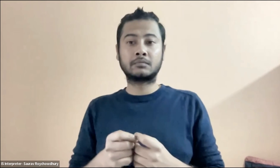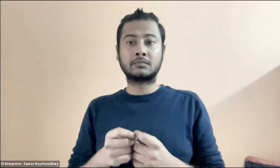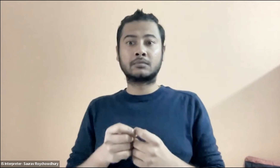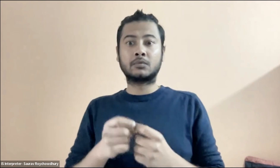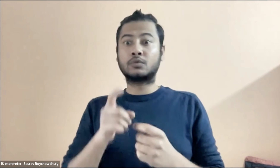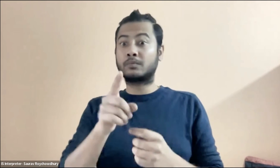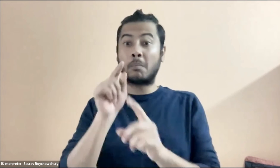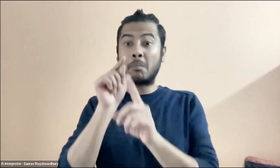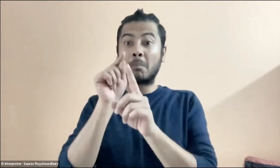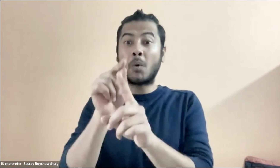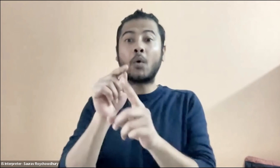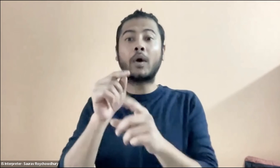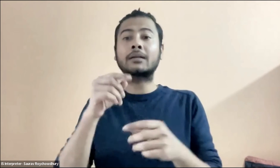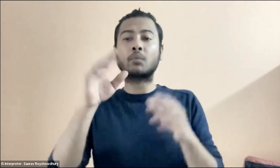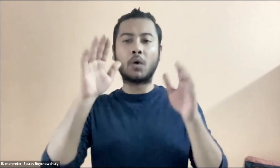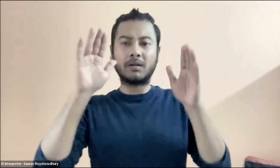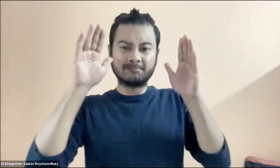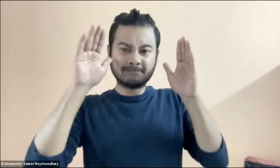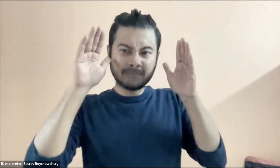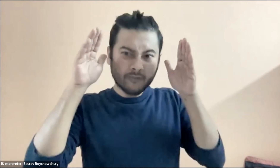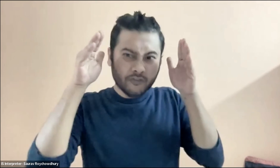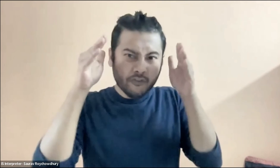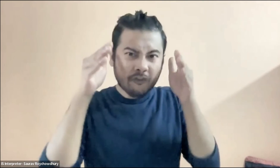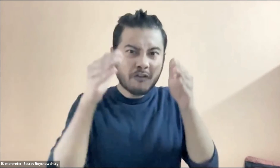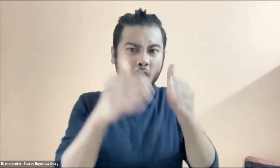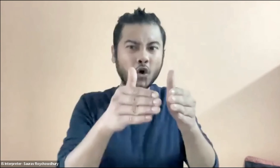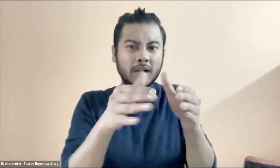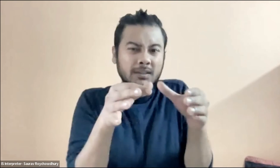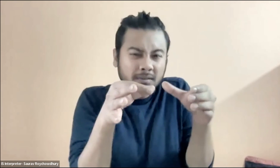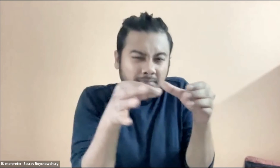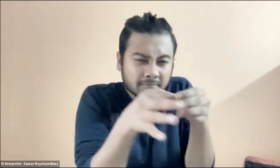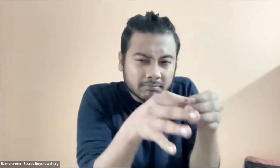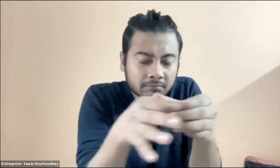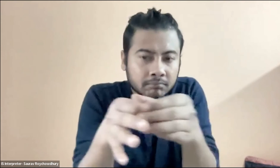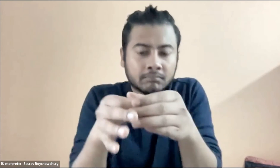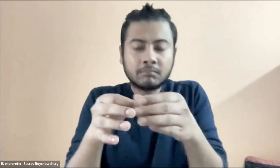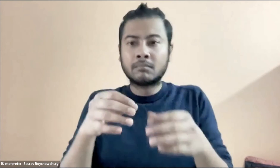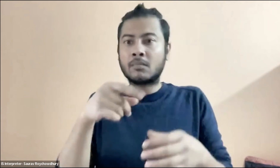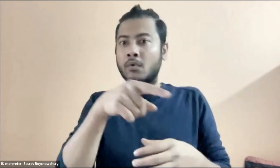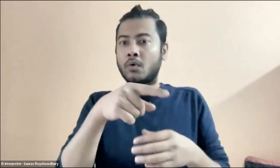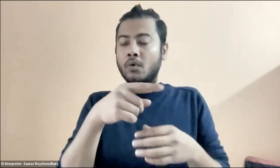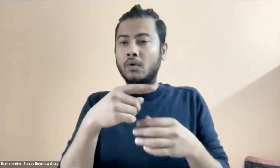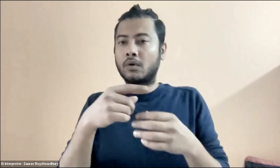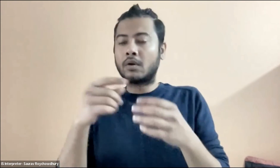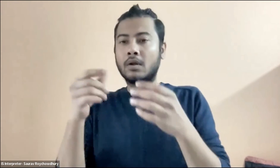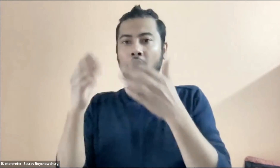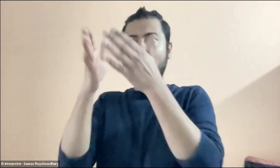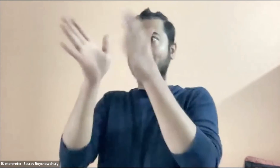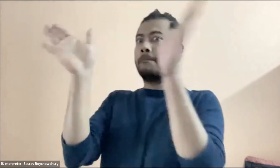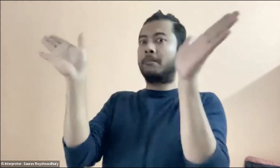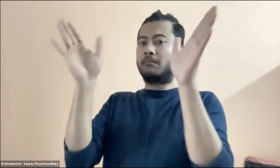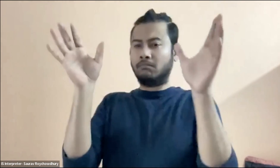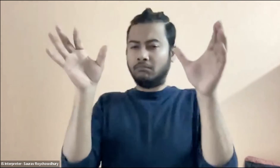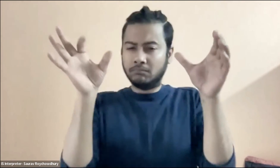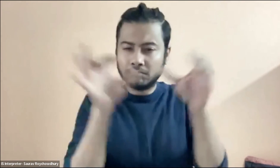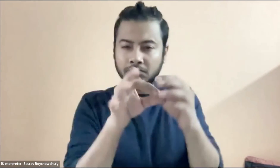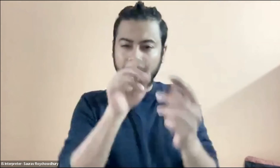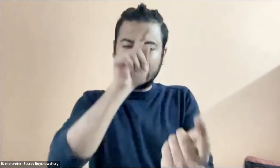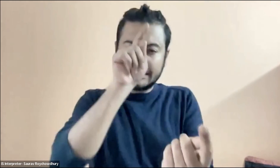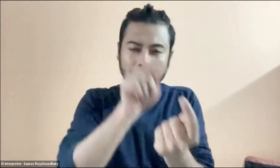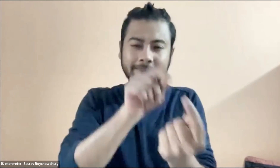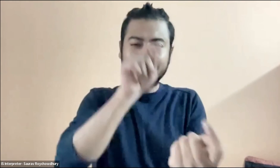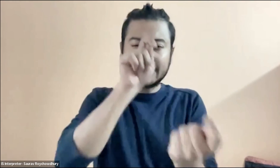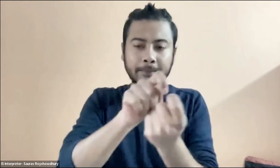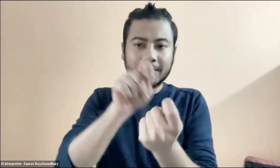point was that, and we heard from, I think, Miss Imi and Harry's presentations